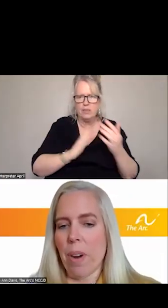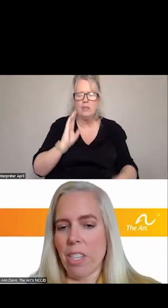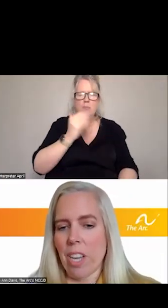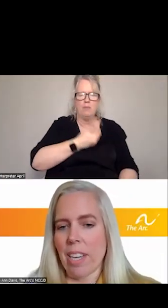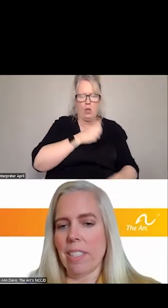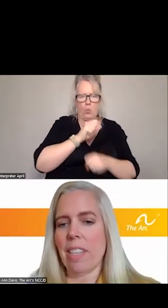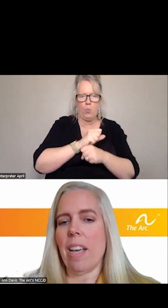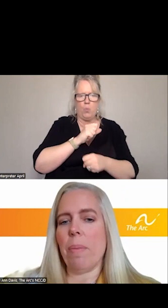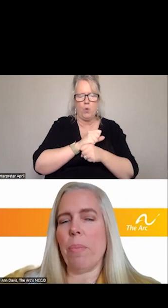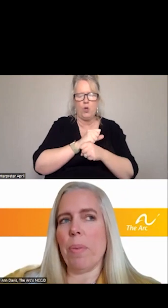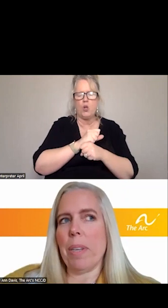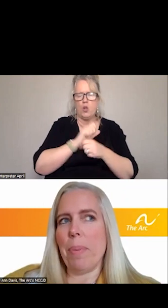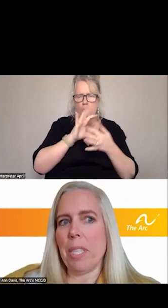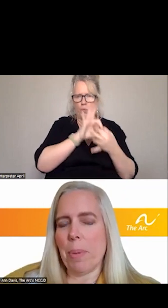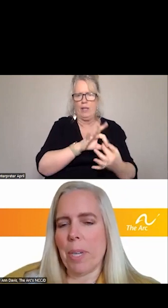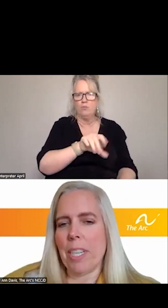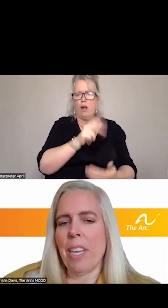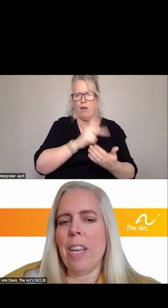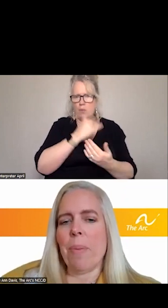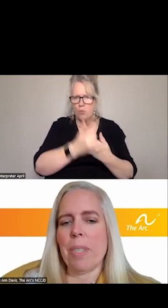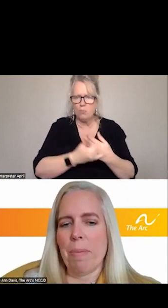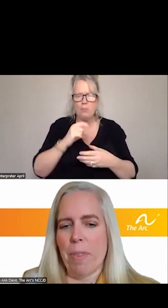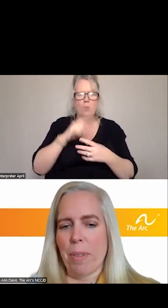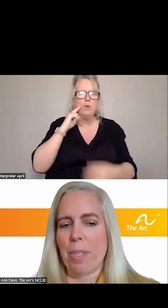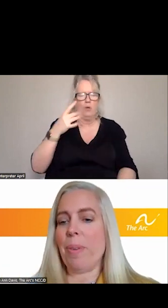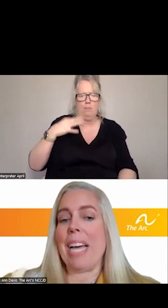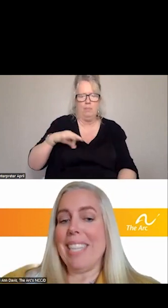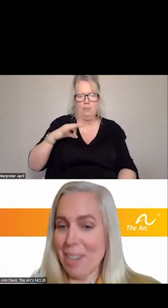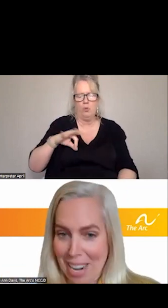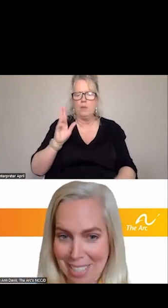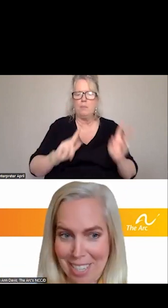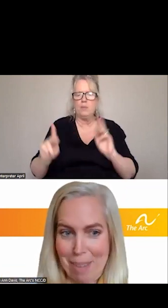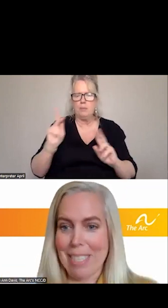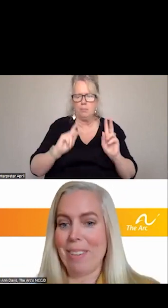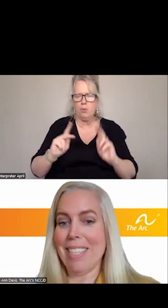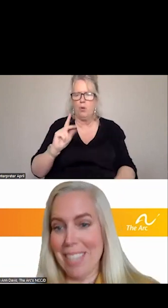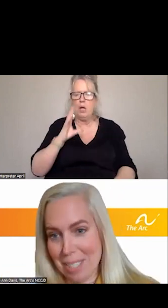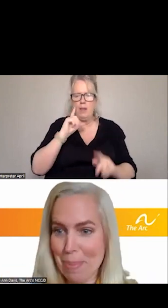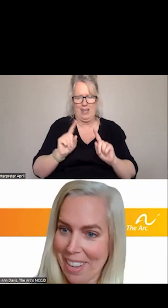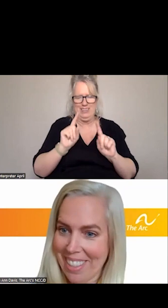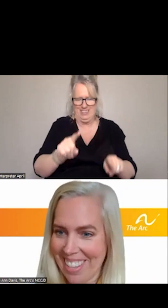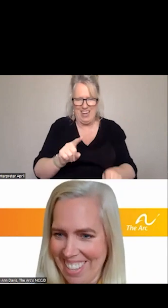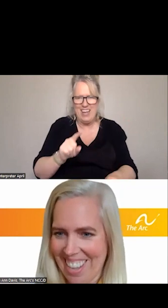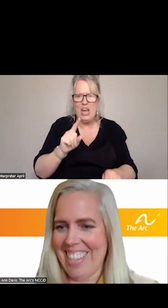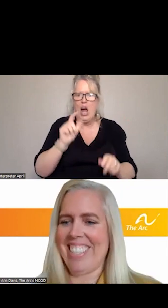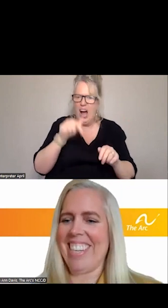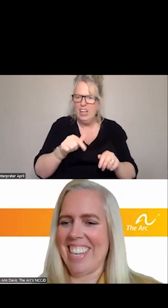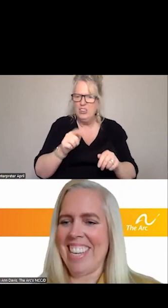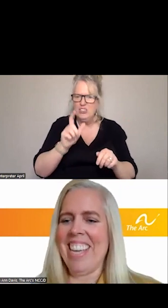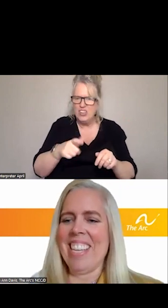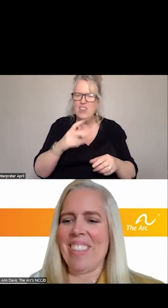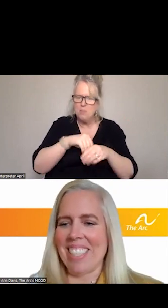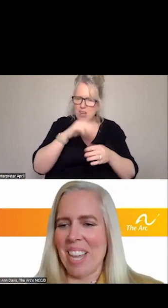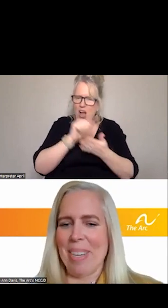another project, we were in Pittsburgh, where some folks who attend Crisis Jam said, this needs to be on the